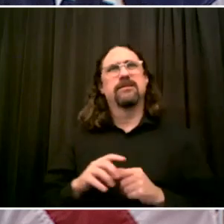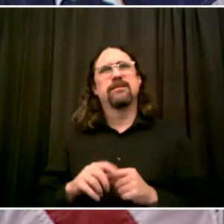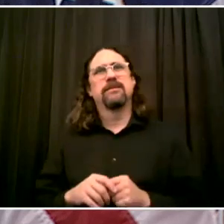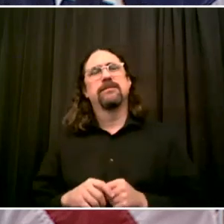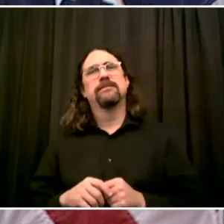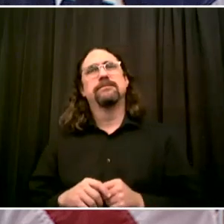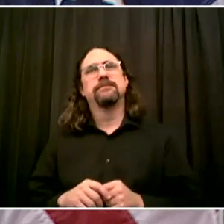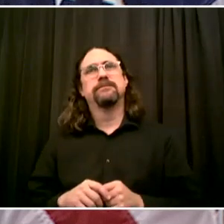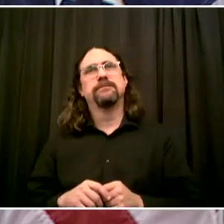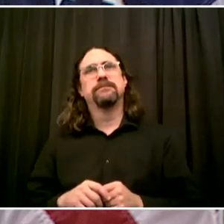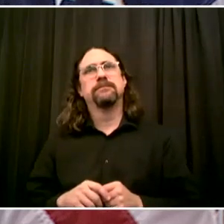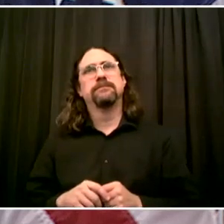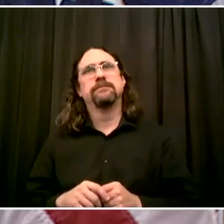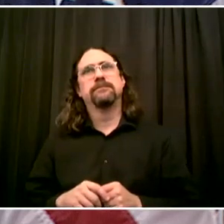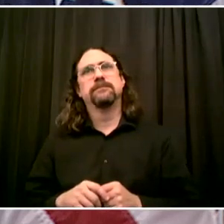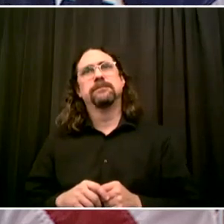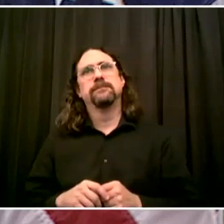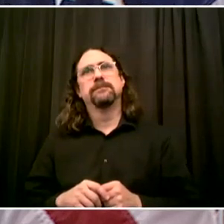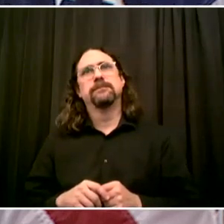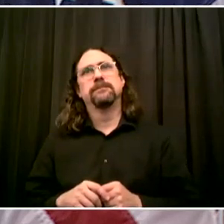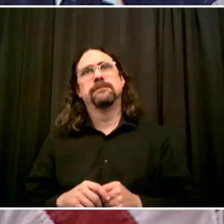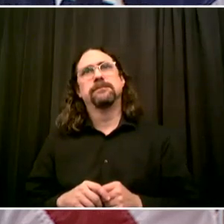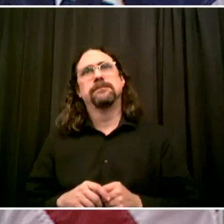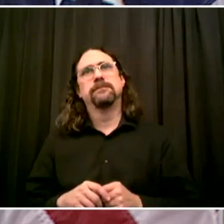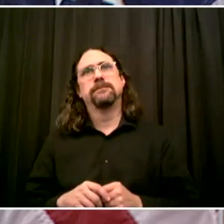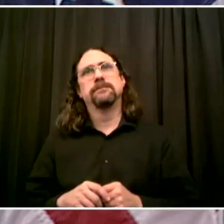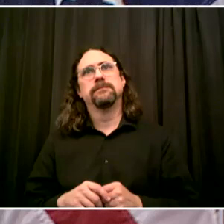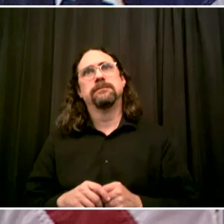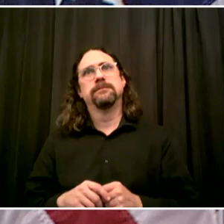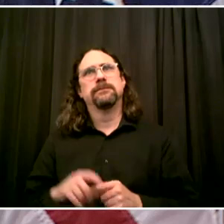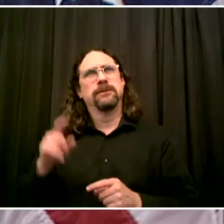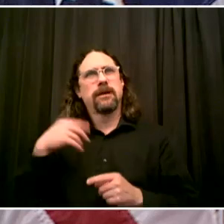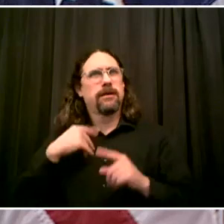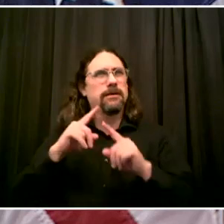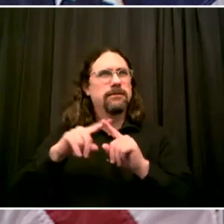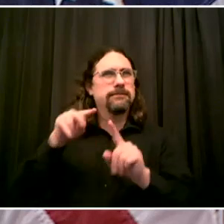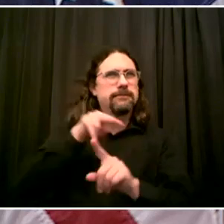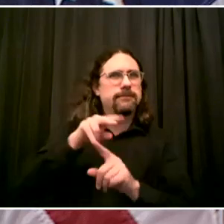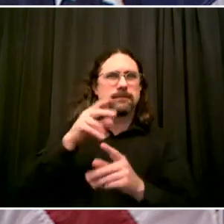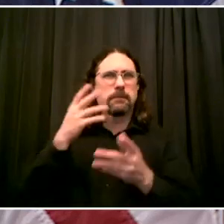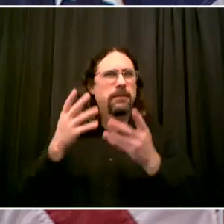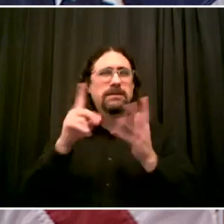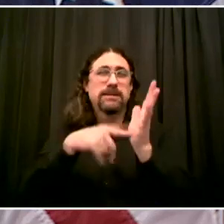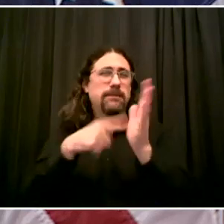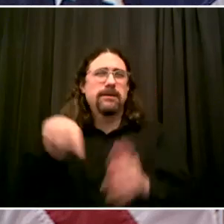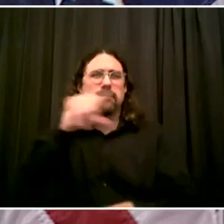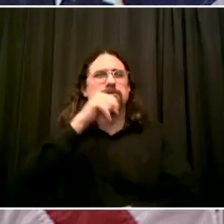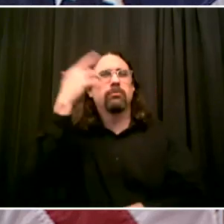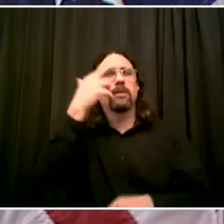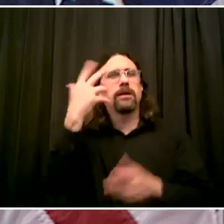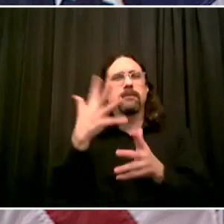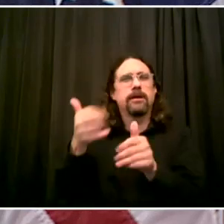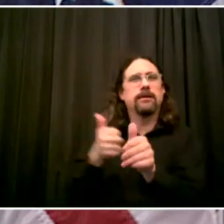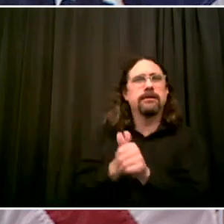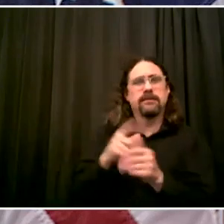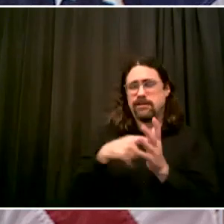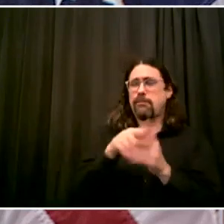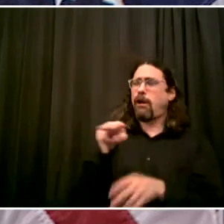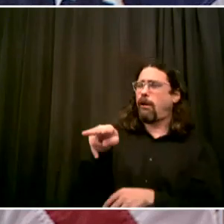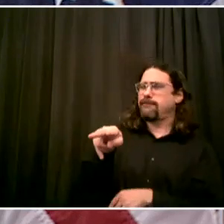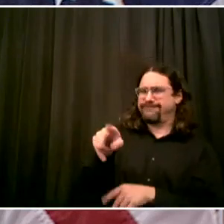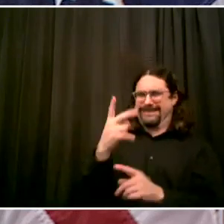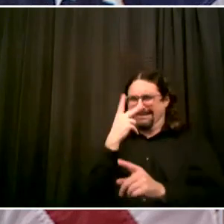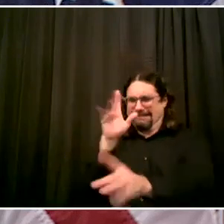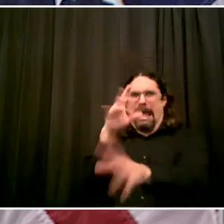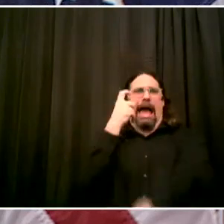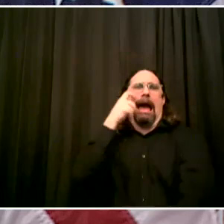more there than meets the eye. And when you're after curfew, you have a threat of violence, you have evidence of violence